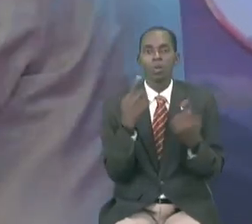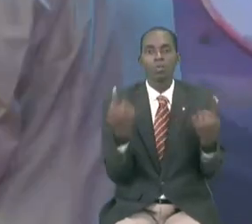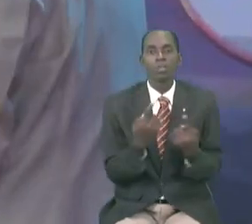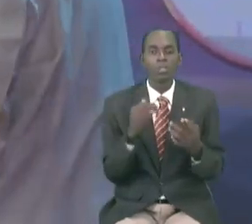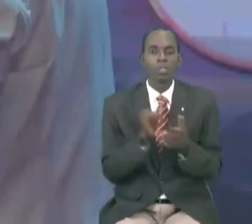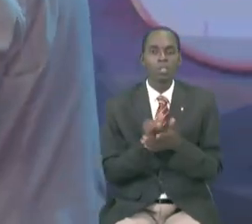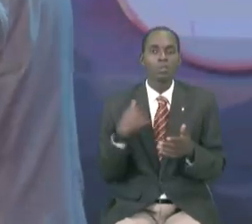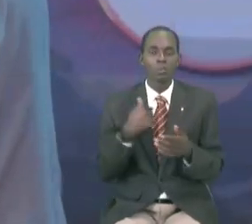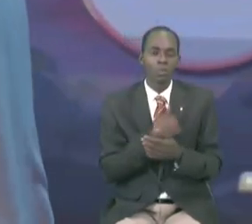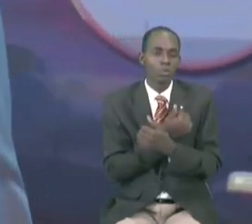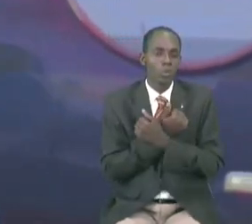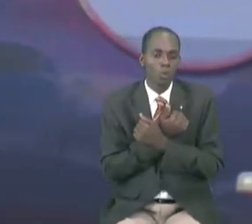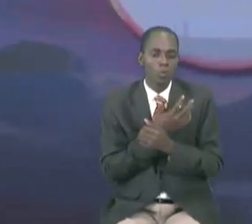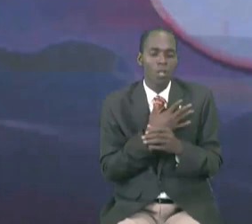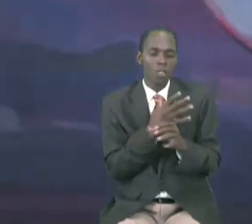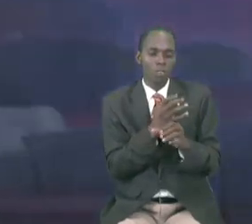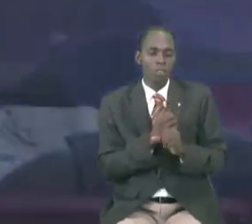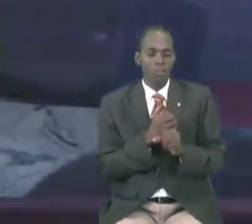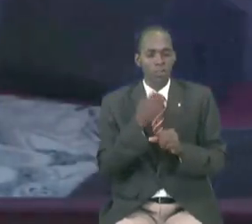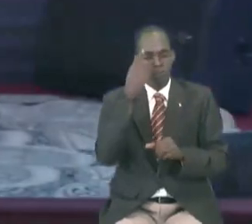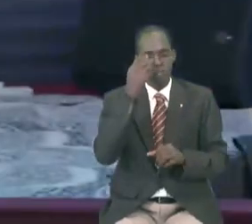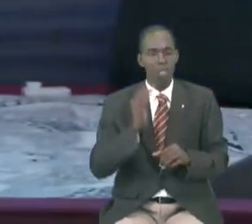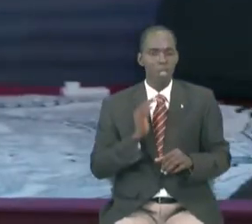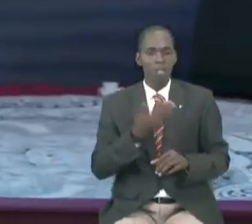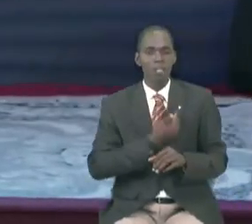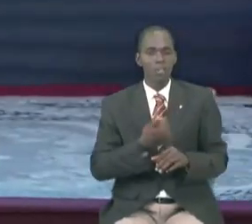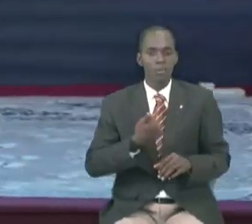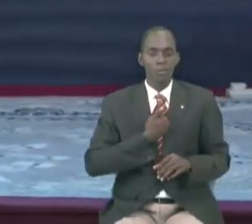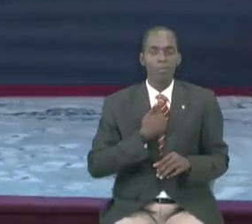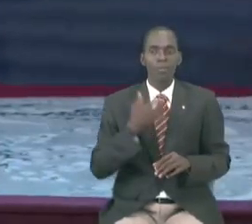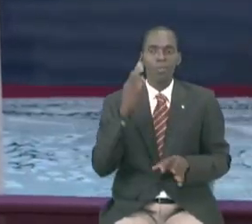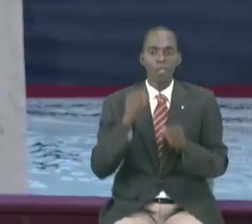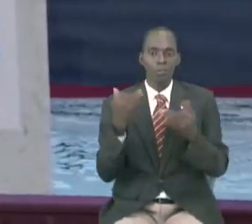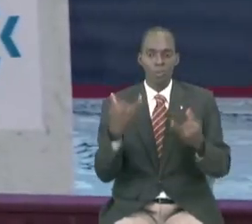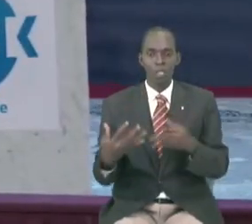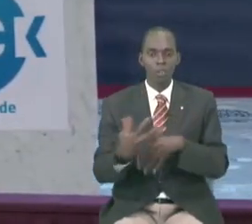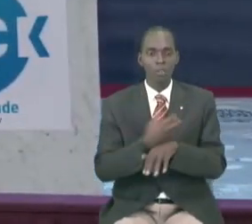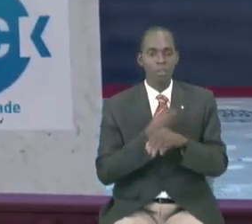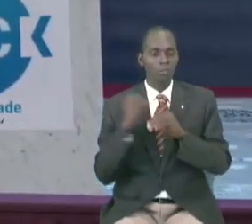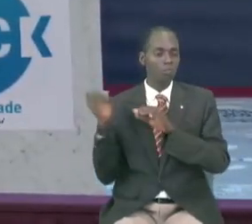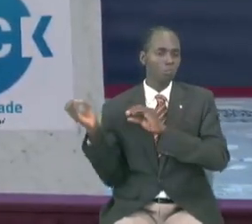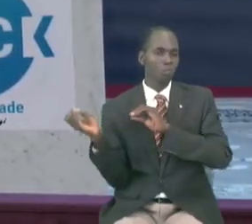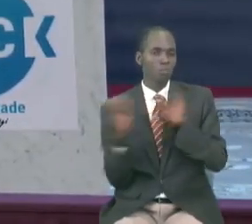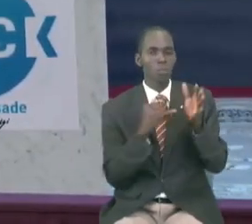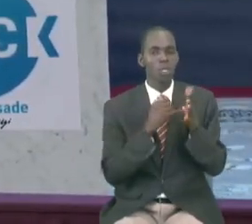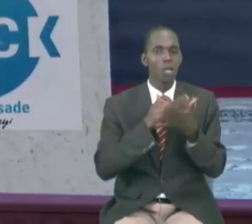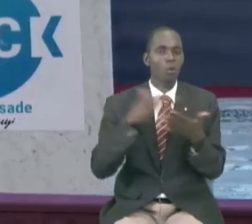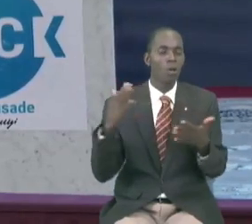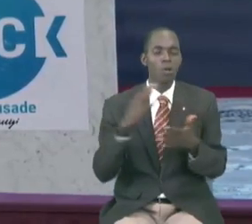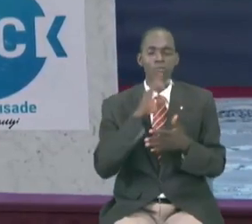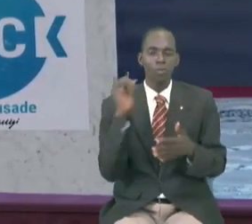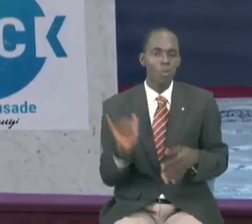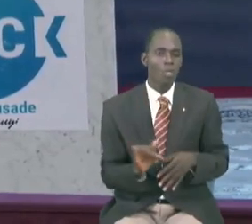that we are not coming to those things anymore, then the Lord will answer our prayer. That's why